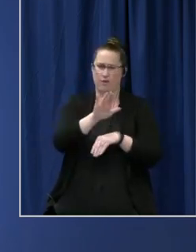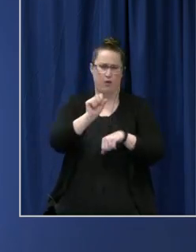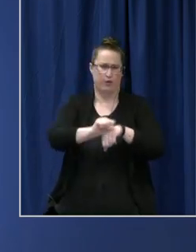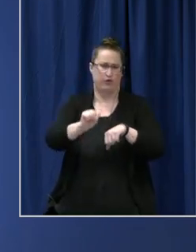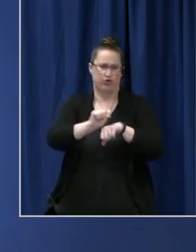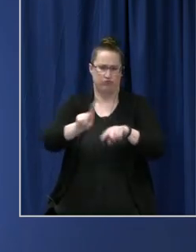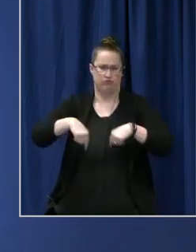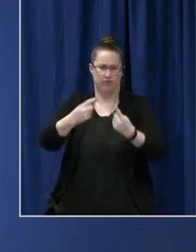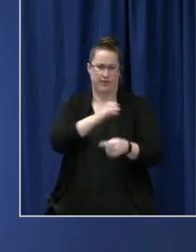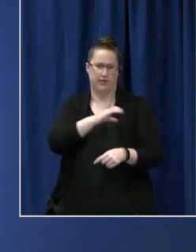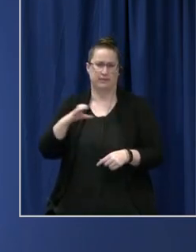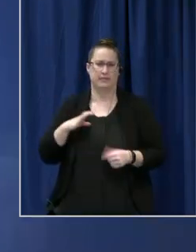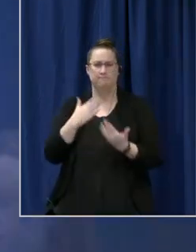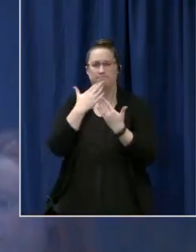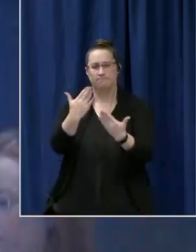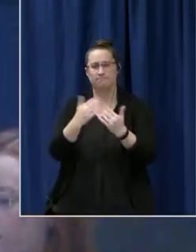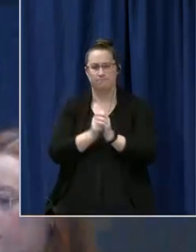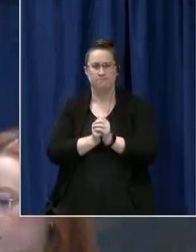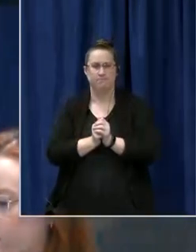this committee.